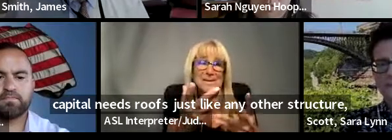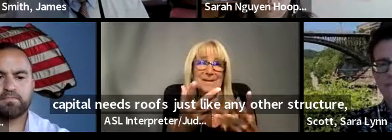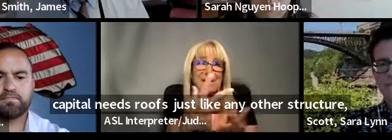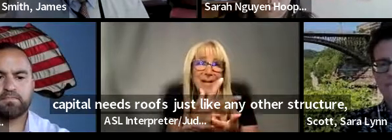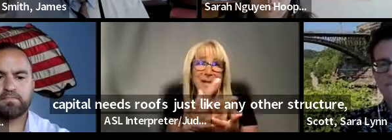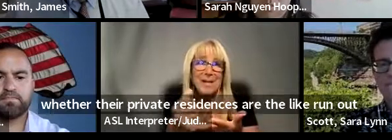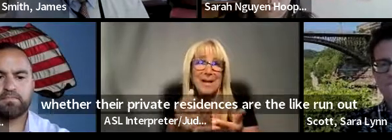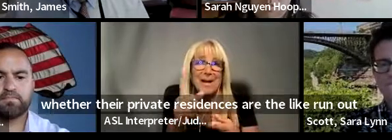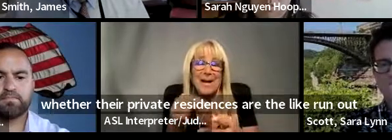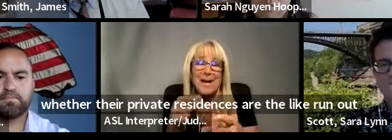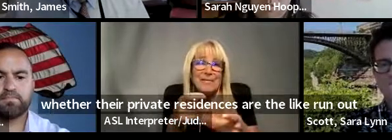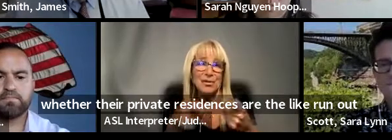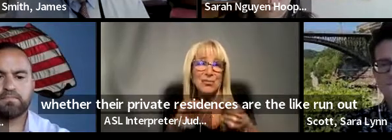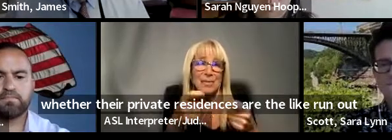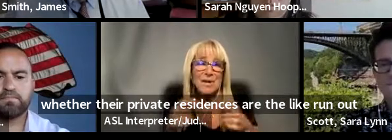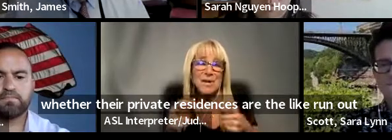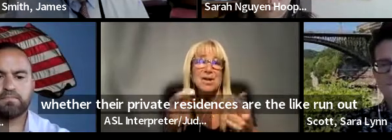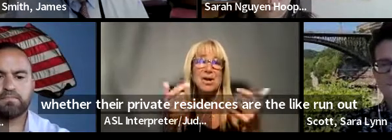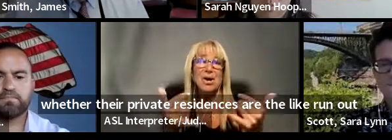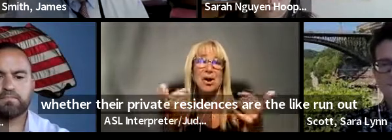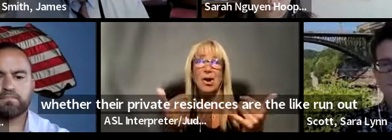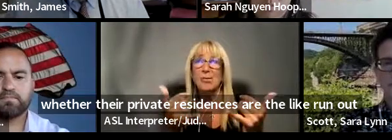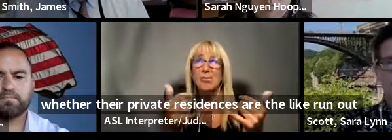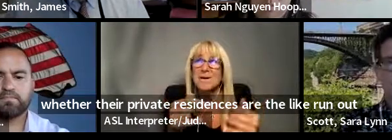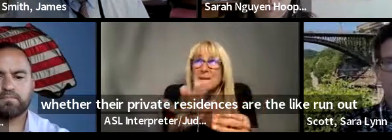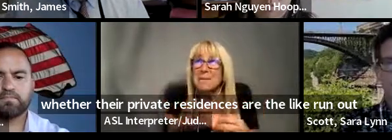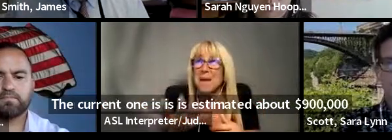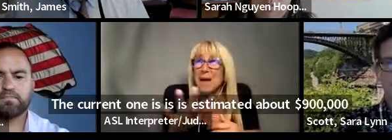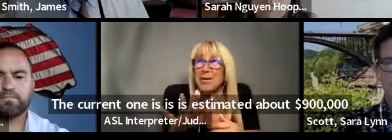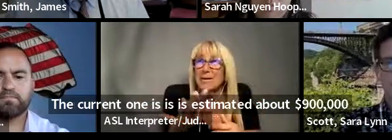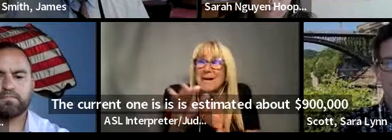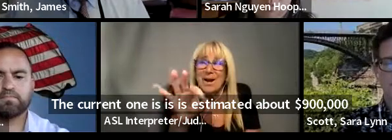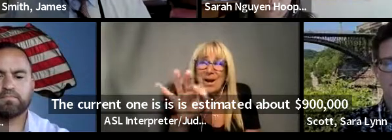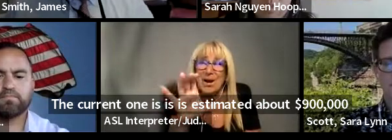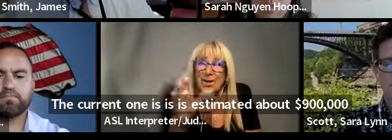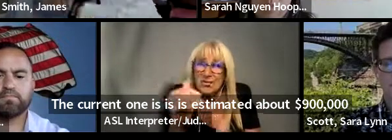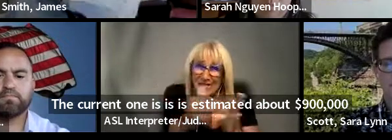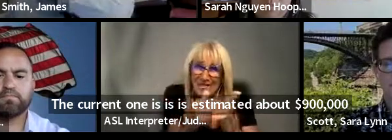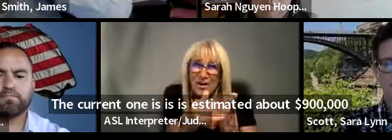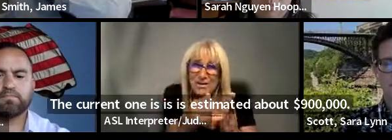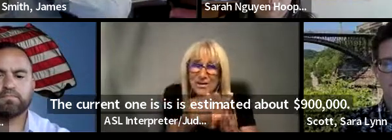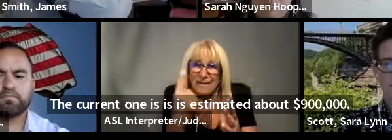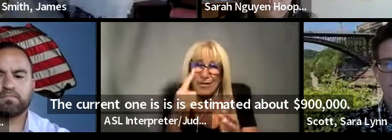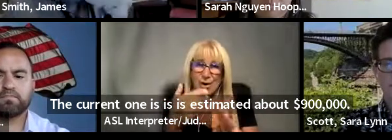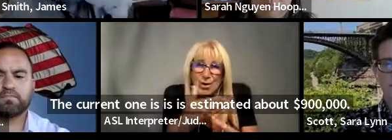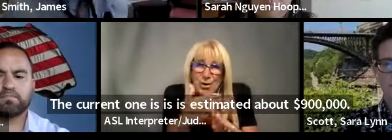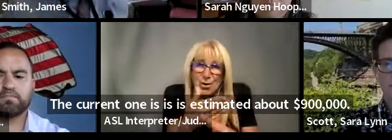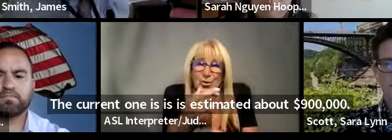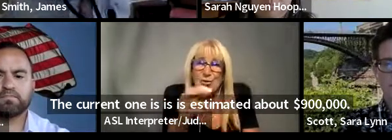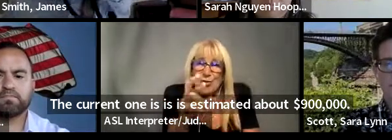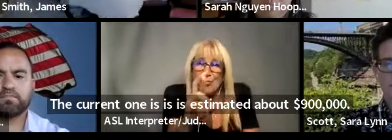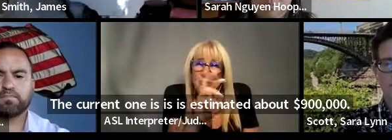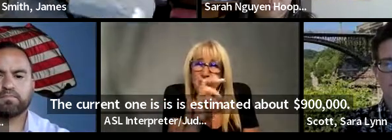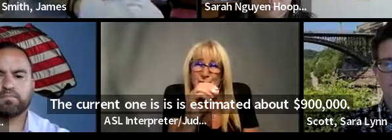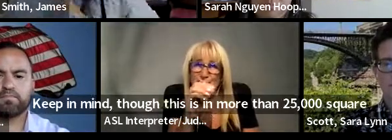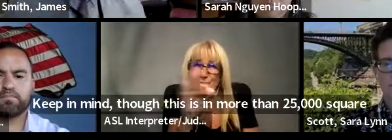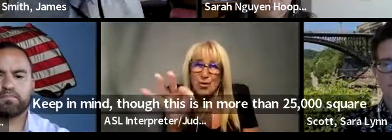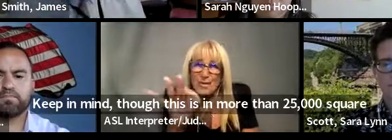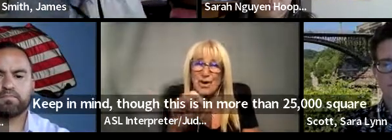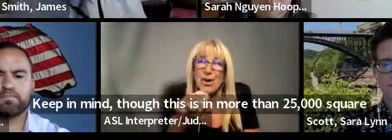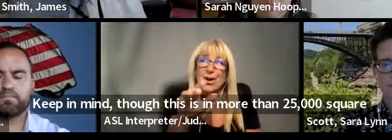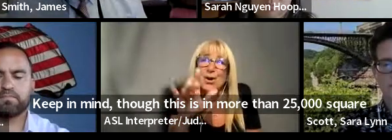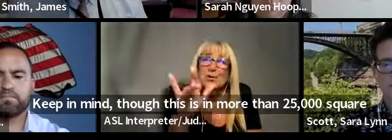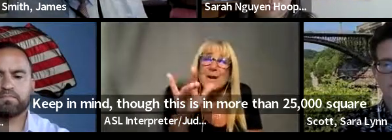is estimated about $900,000. Keep in mind, though, this is in more than 25,000 square foot roof